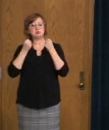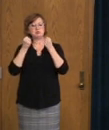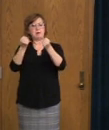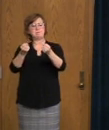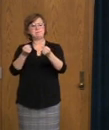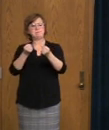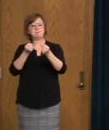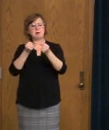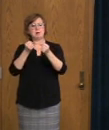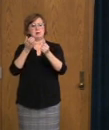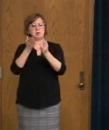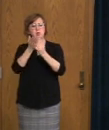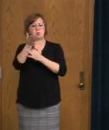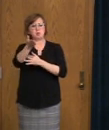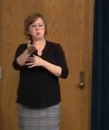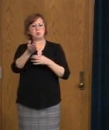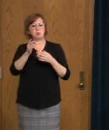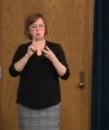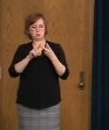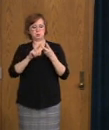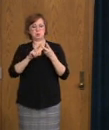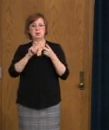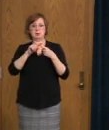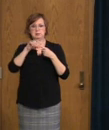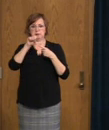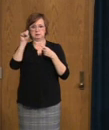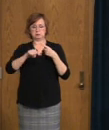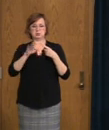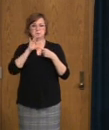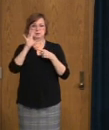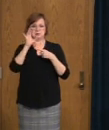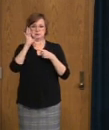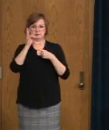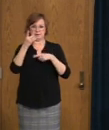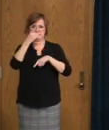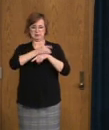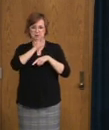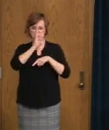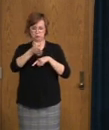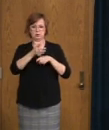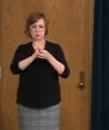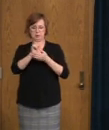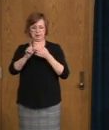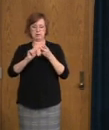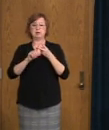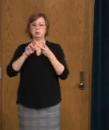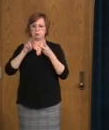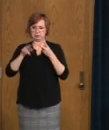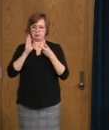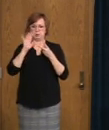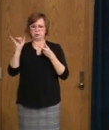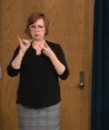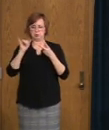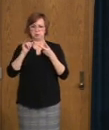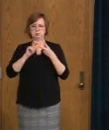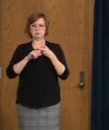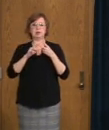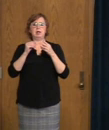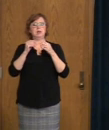expanded hours in Regina, and that will be starting in early January. Further, we are improving our public communications